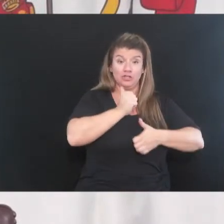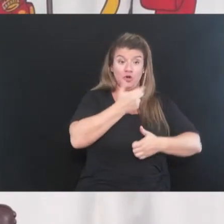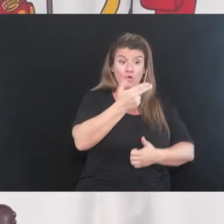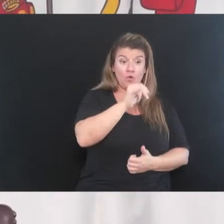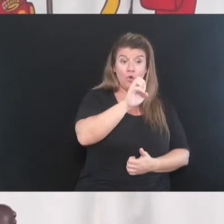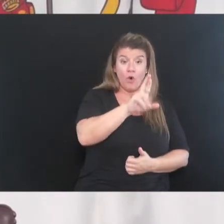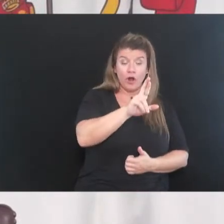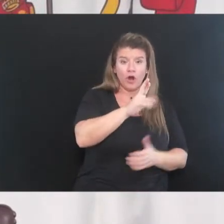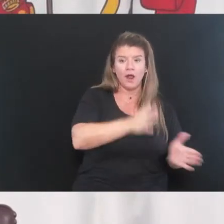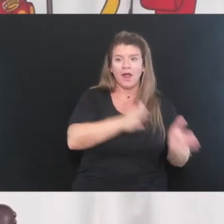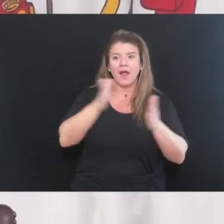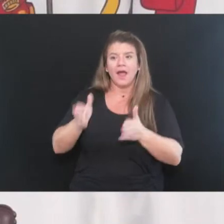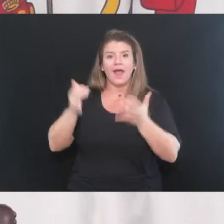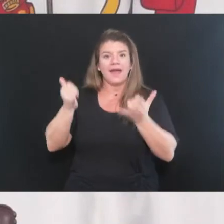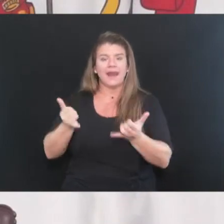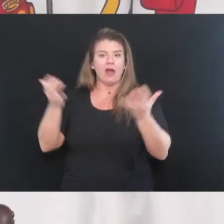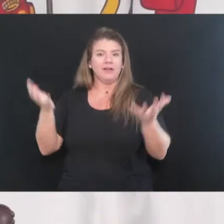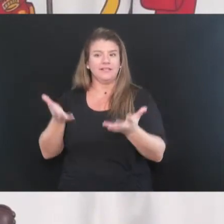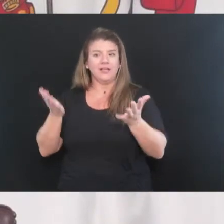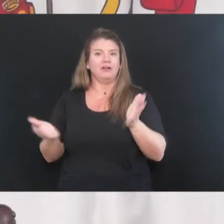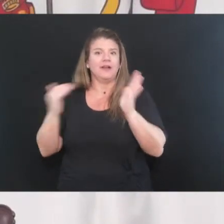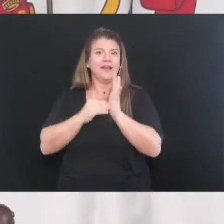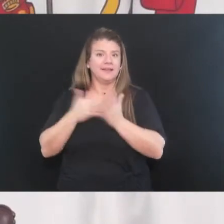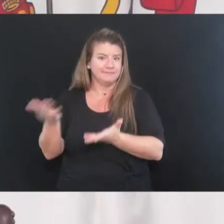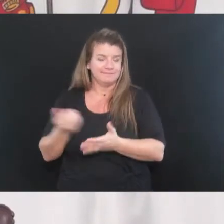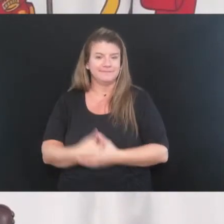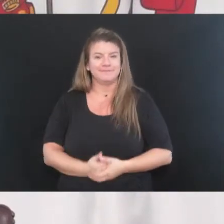as well. And he's going to tell you the rest of it anyway.